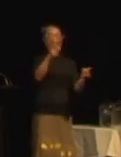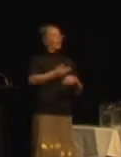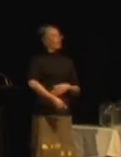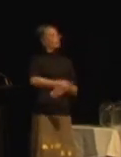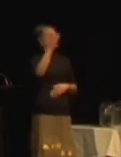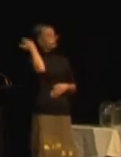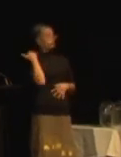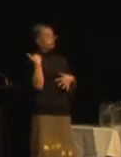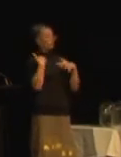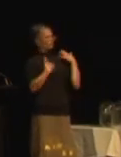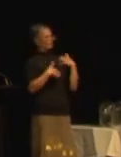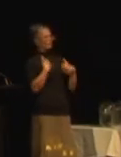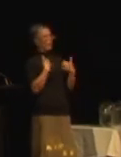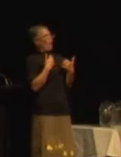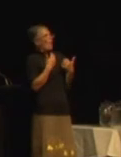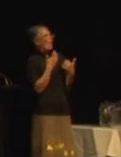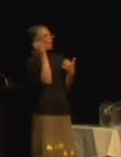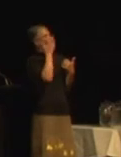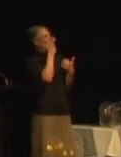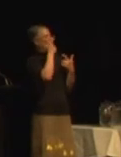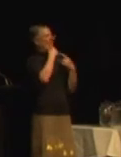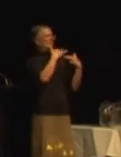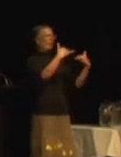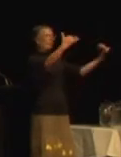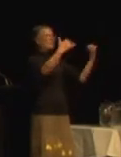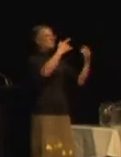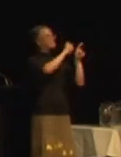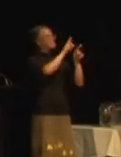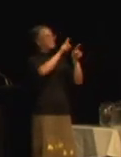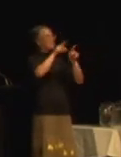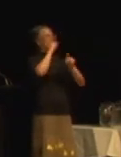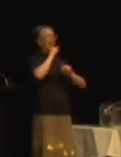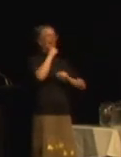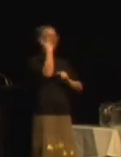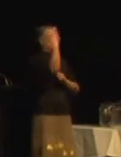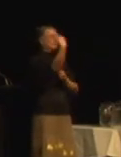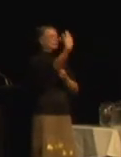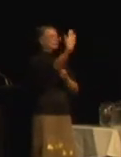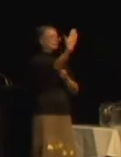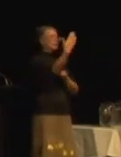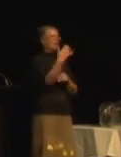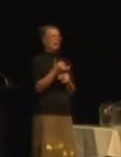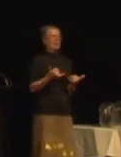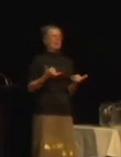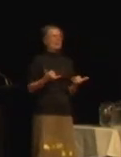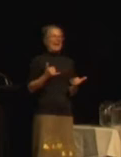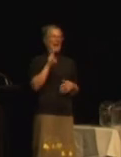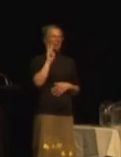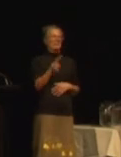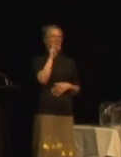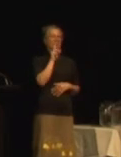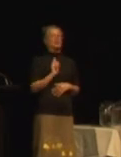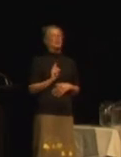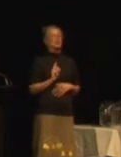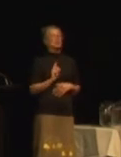people were excited about this opening up to multiple voices. Now we are seeing some of those voices saying things we don't like, and there is great concern about how